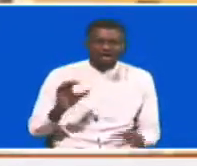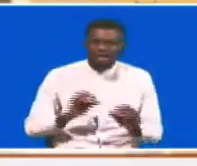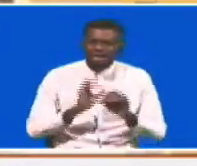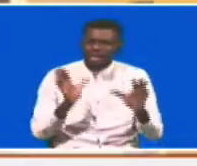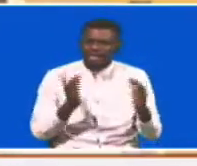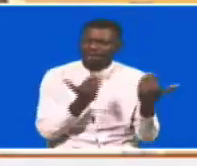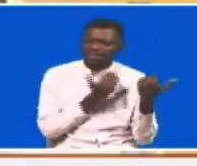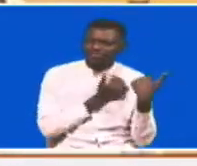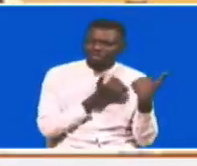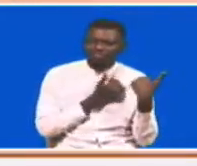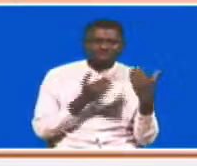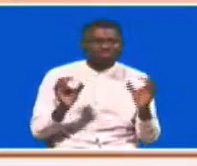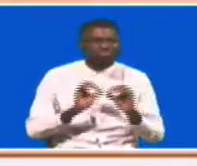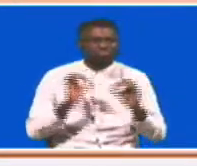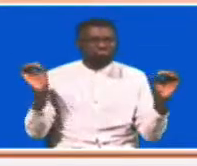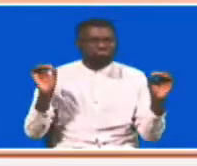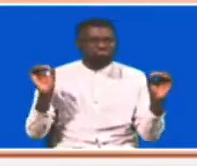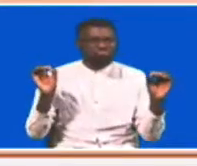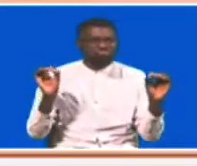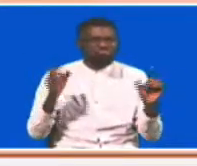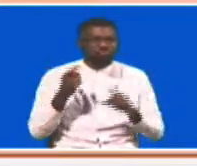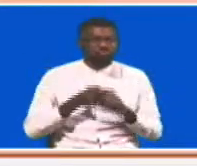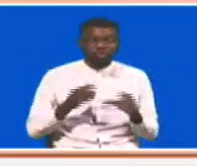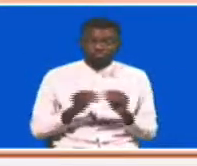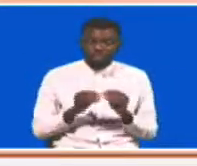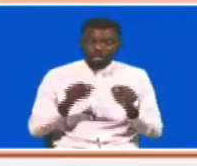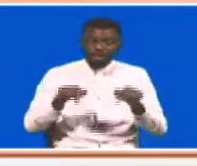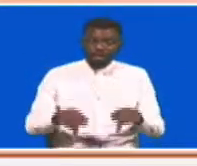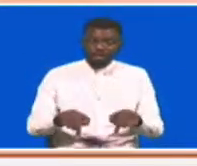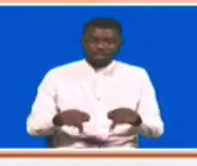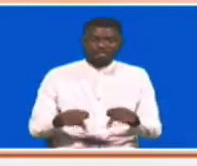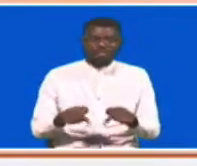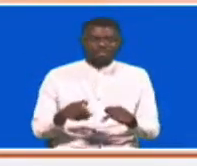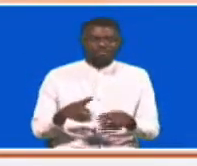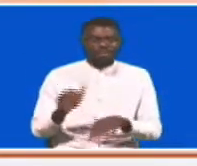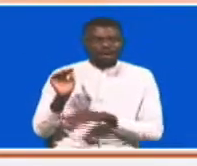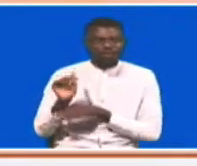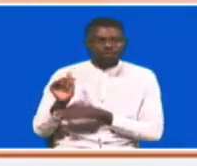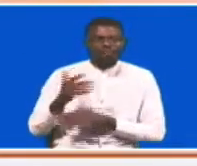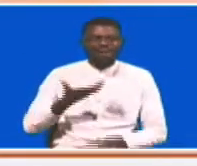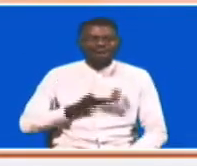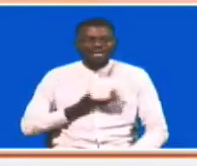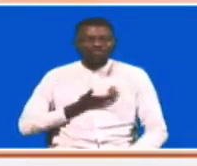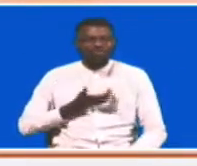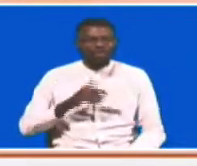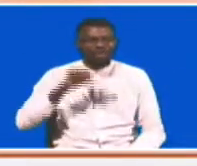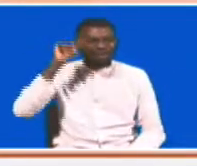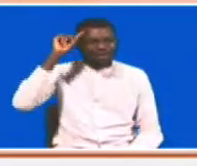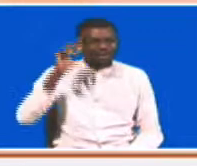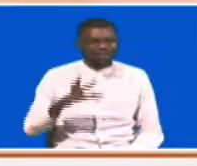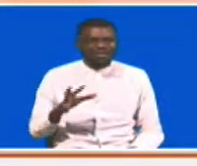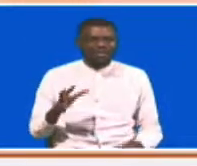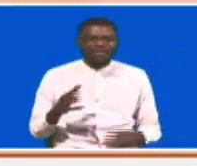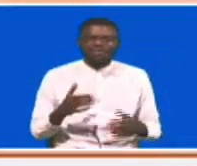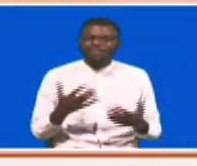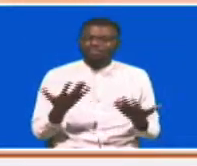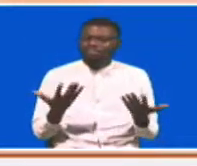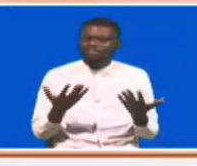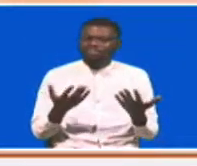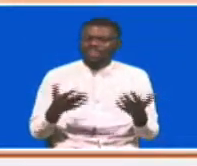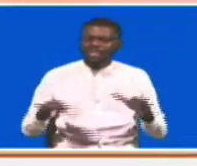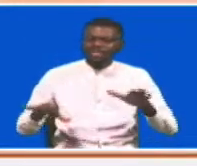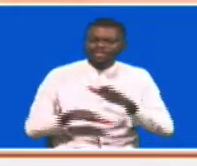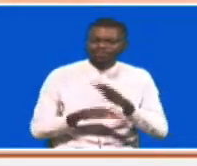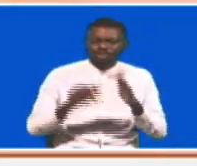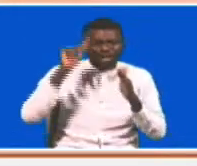clearly defined roles. From this meeting, we will request the county, the Council of Governors, to write deputy